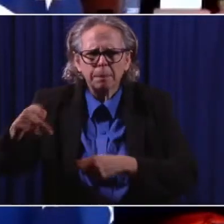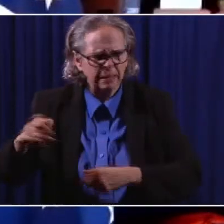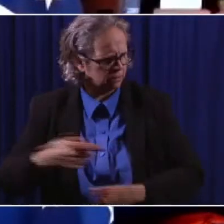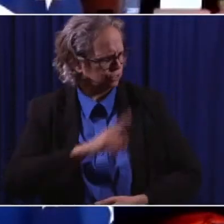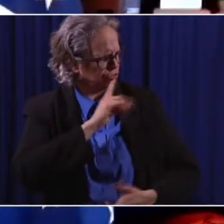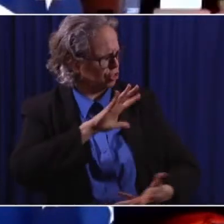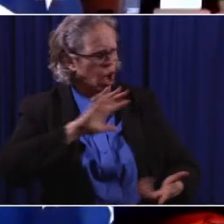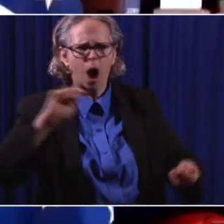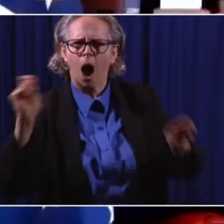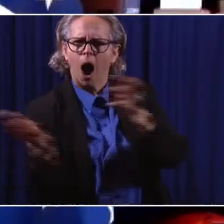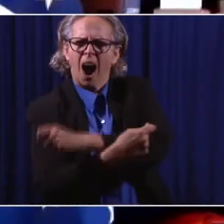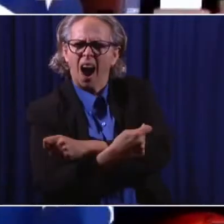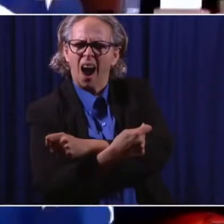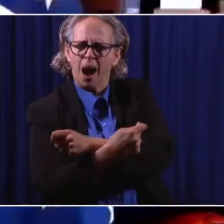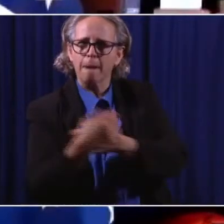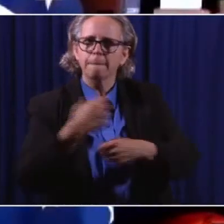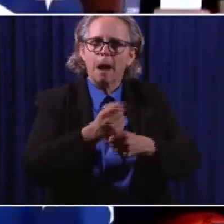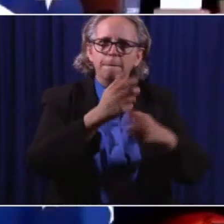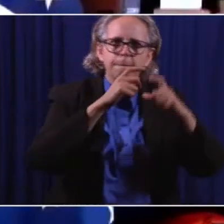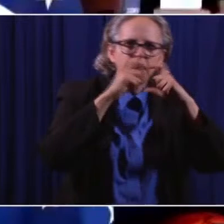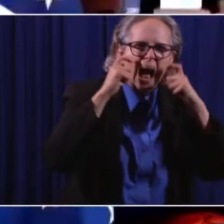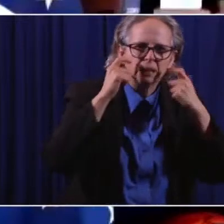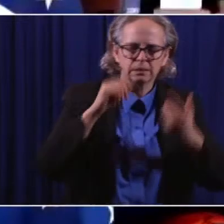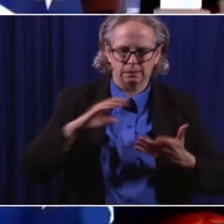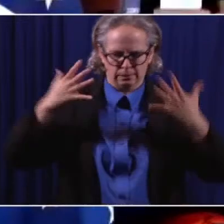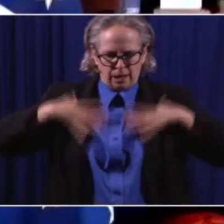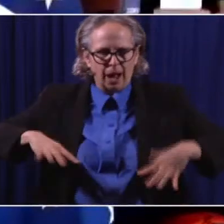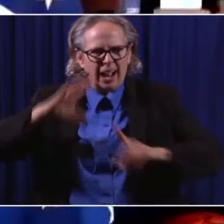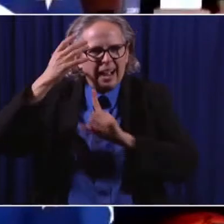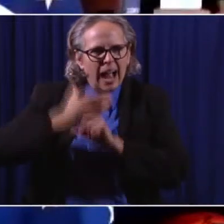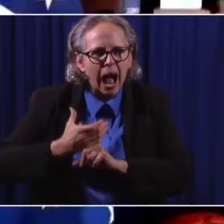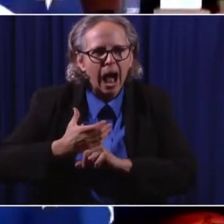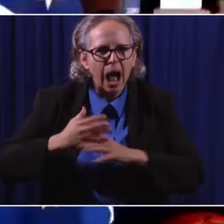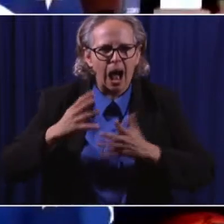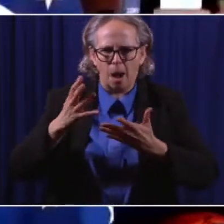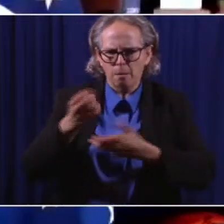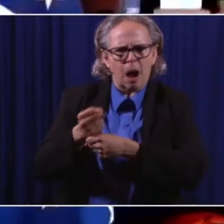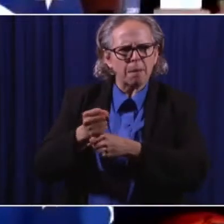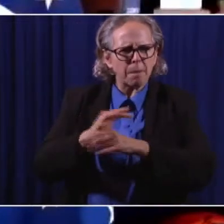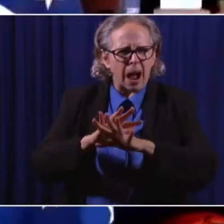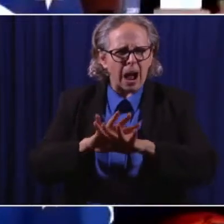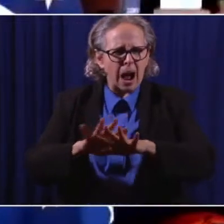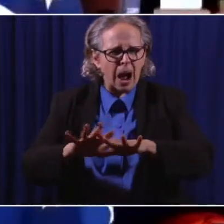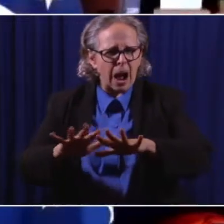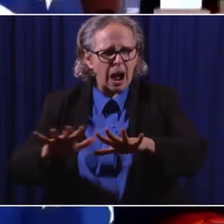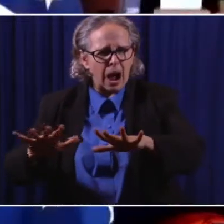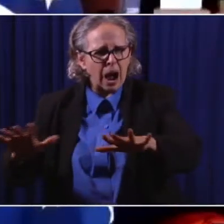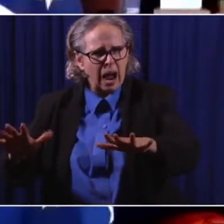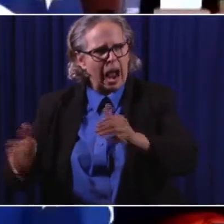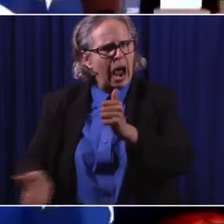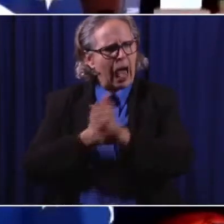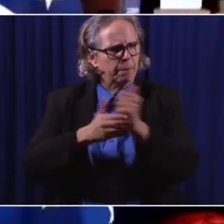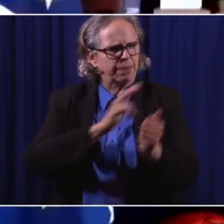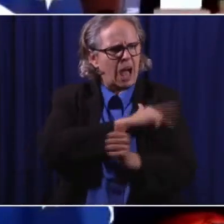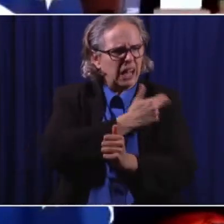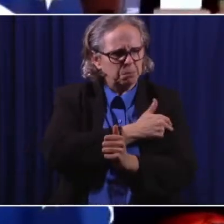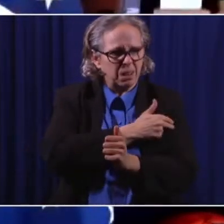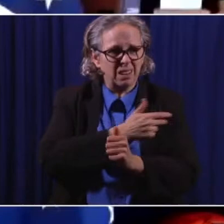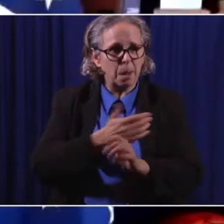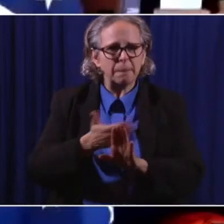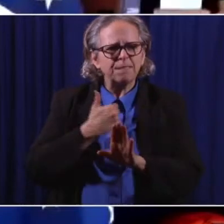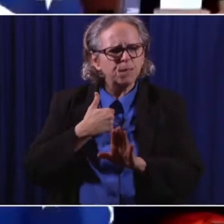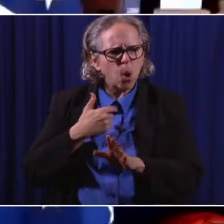at Norwalk Furniture. And many of their employees, came back and choose to